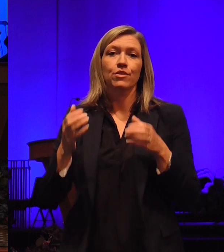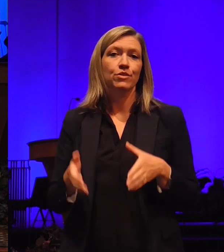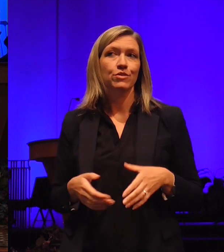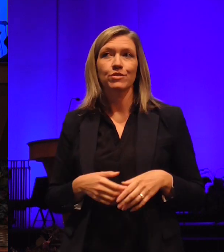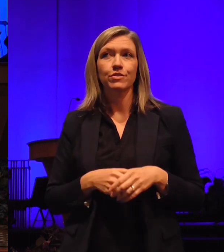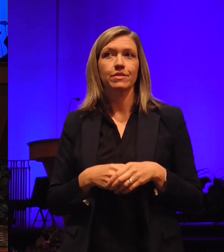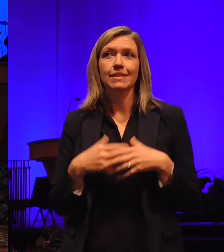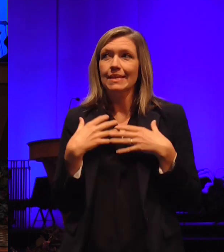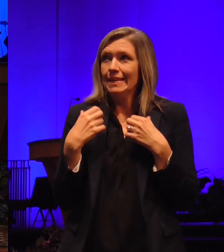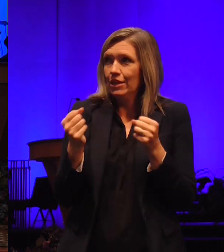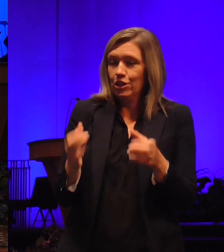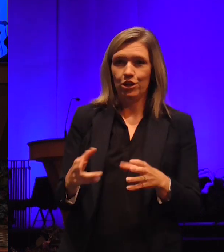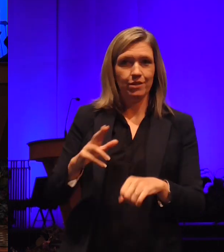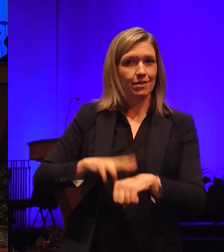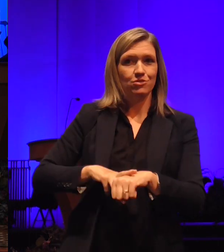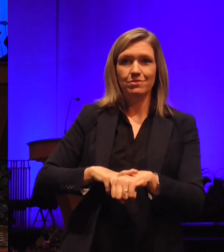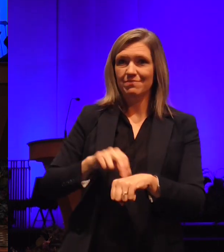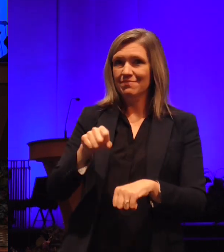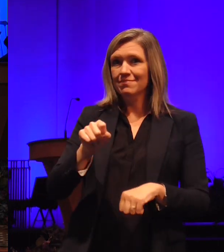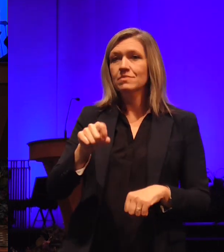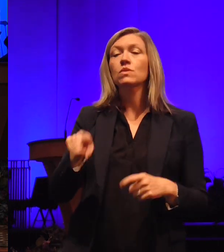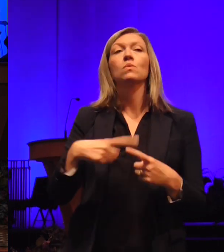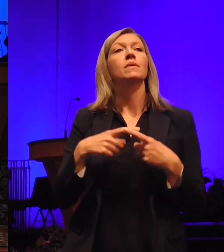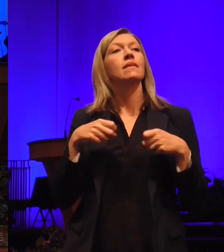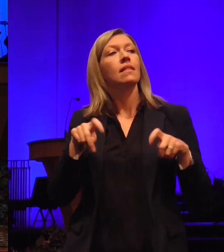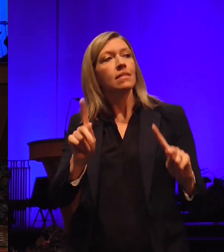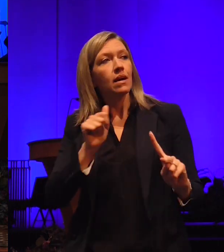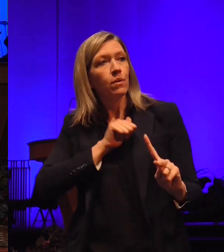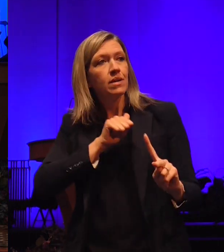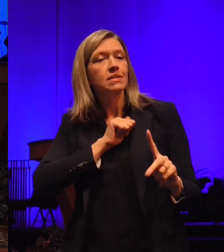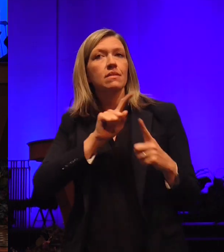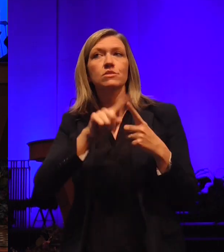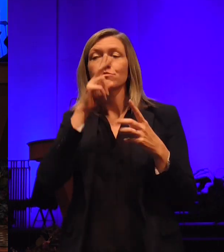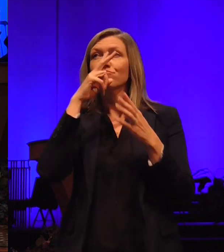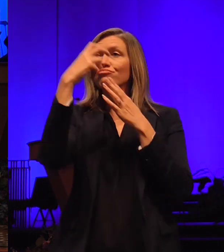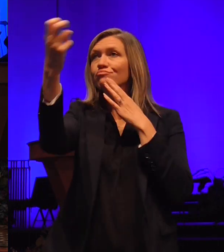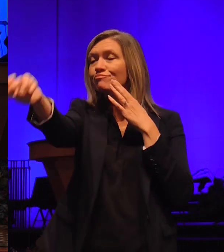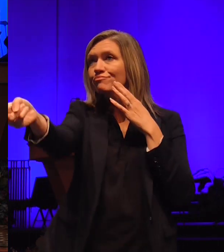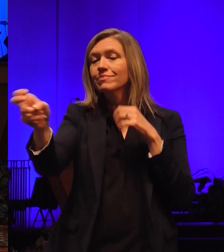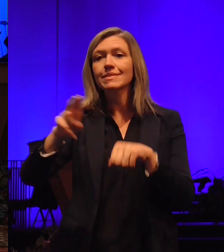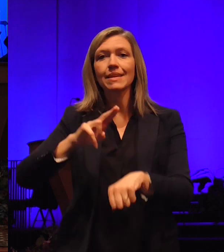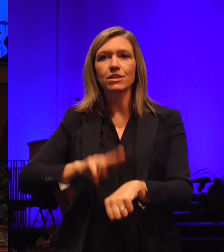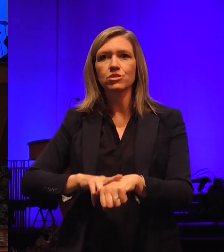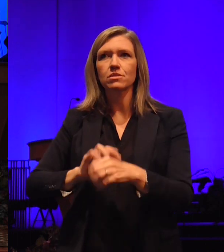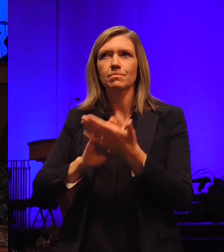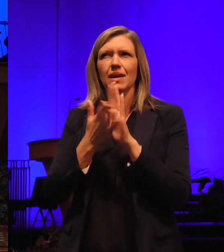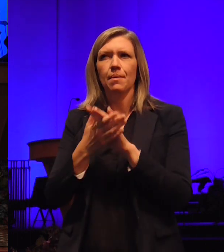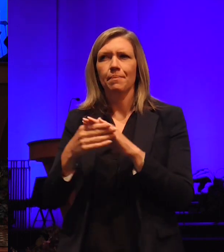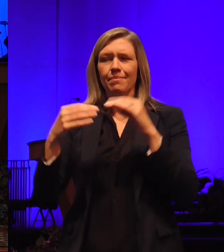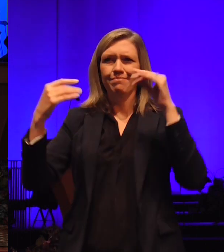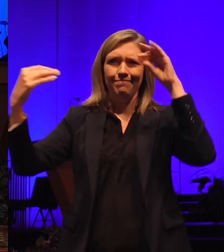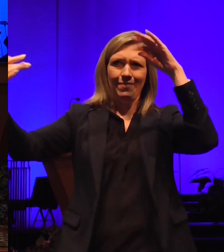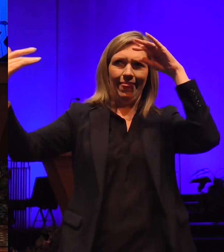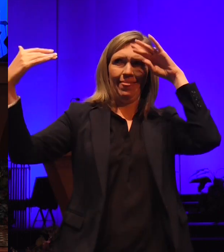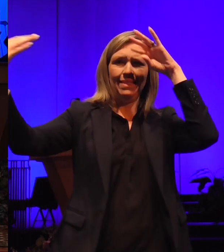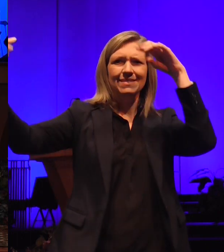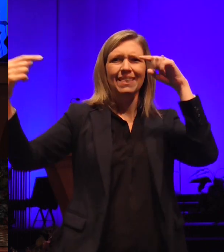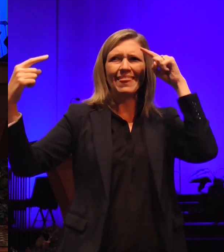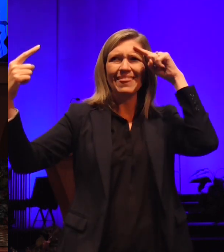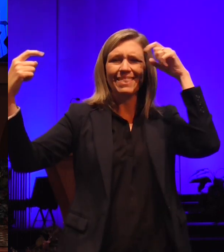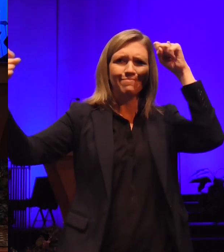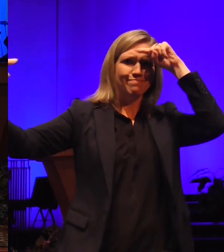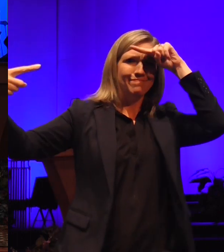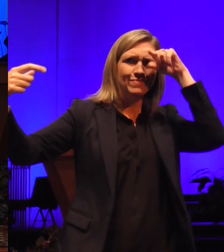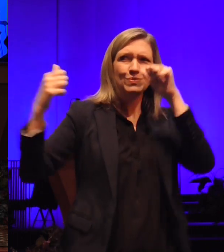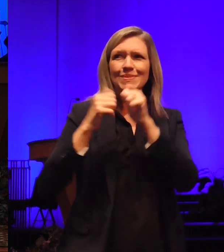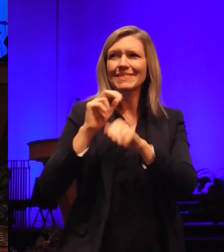great healer. And when we can allow ourselves to be in it, we begin, yes, to even think like it. We begin to see there's this